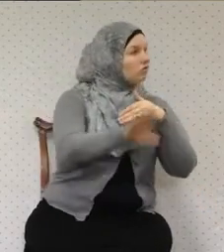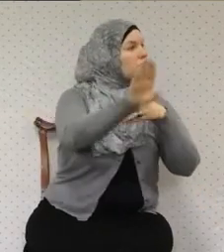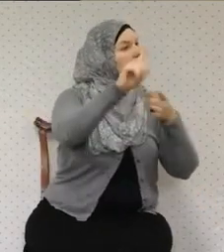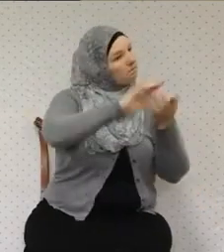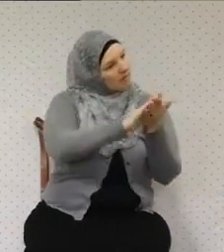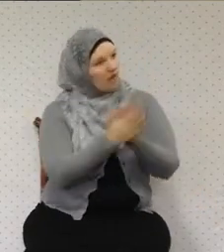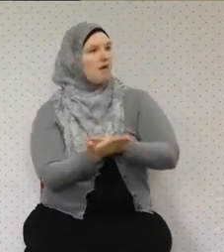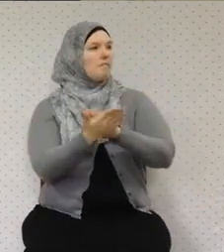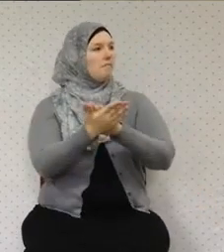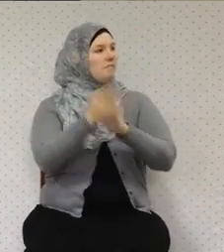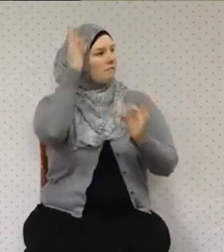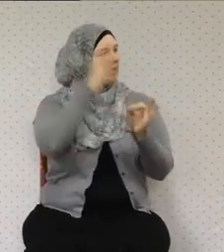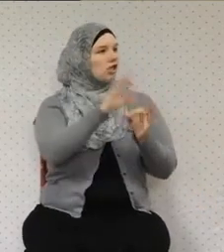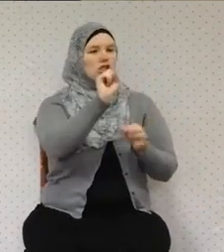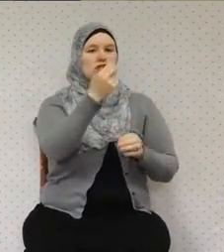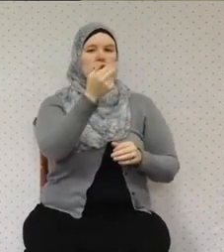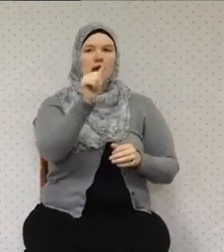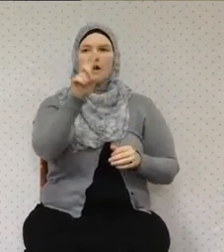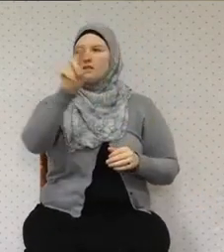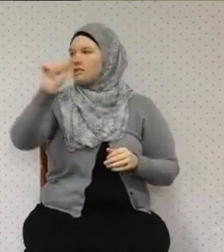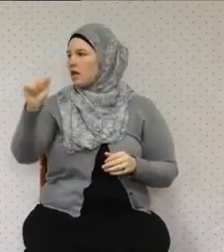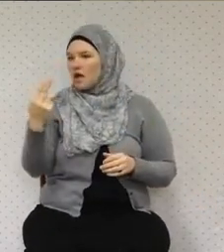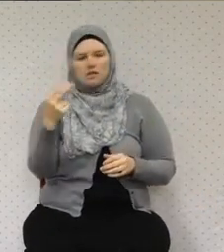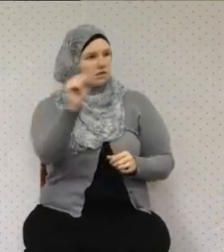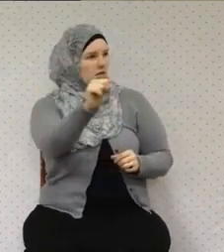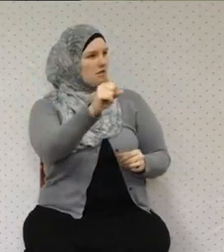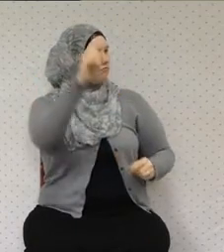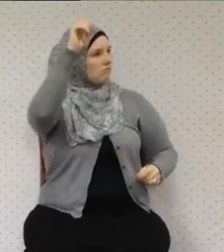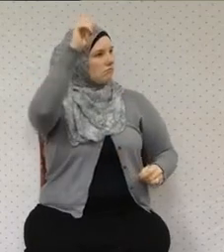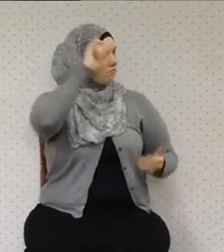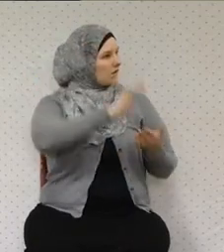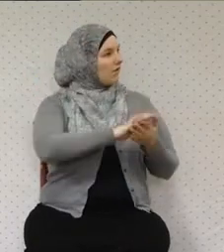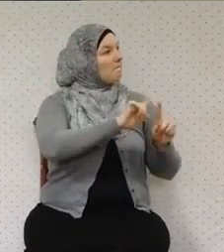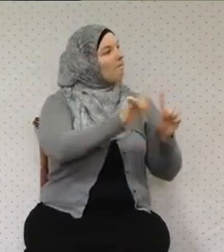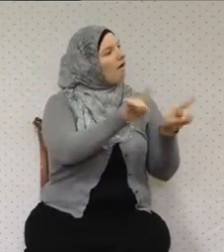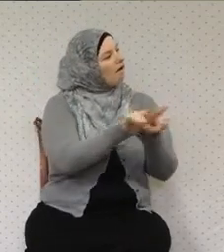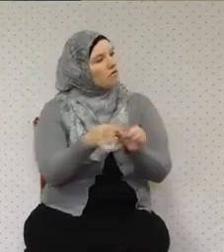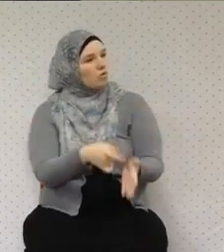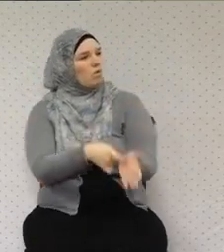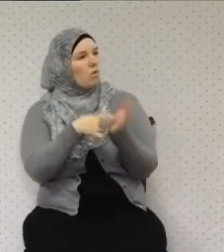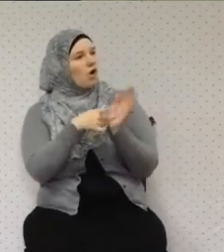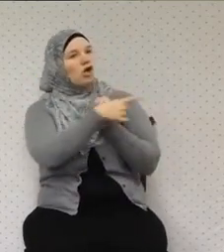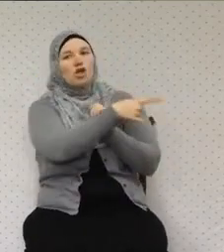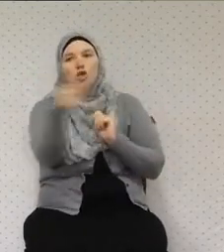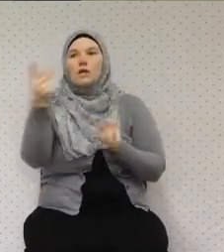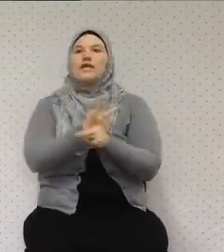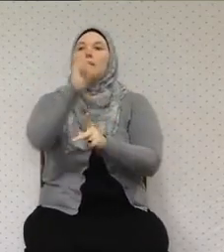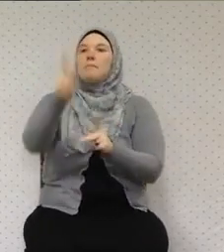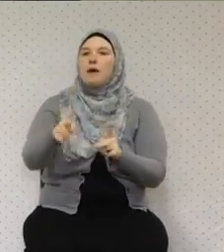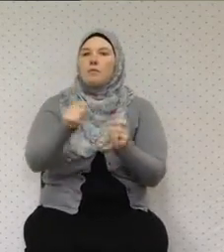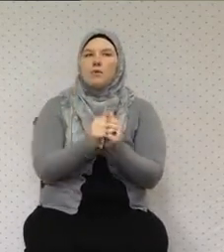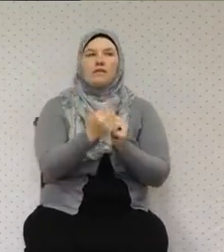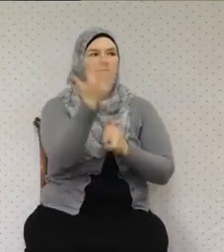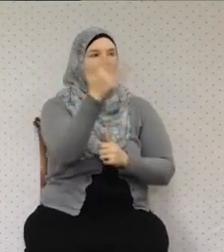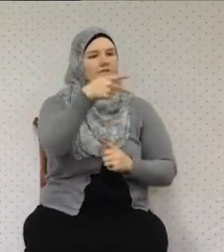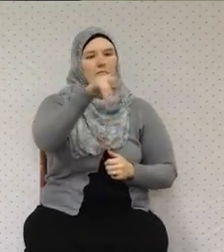proclamation, ash-shahadatayn. But then it also requires that you keep up with the